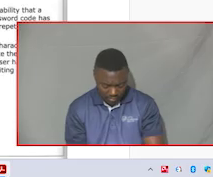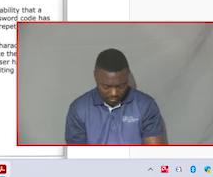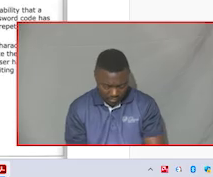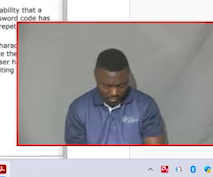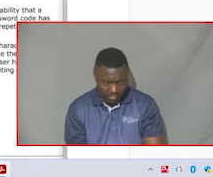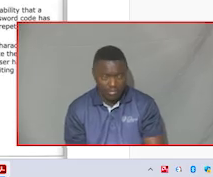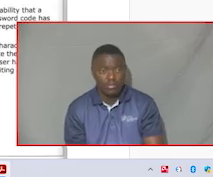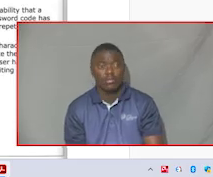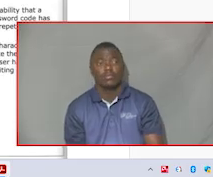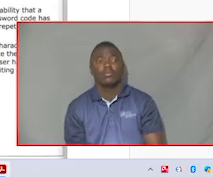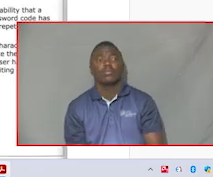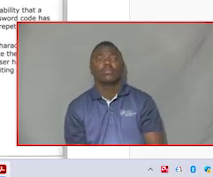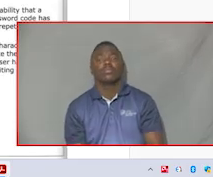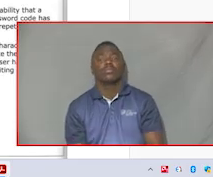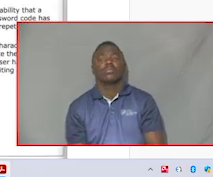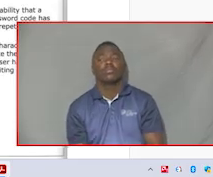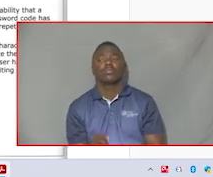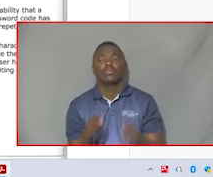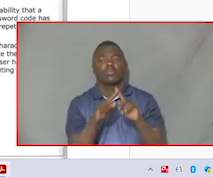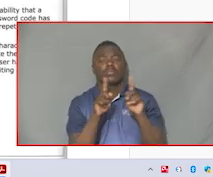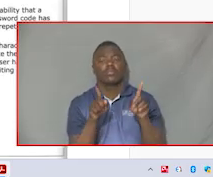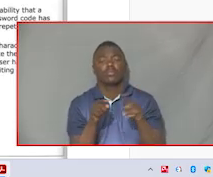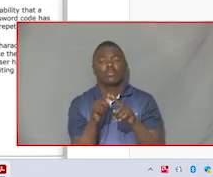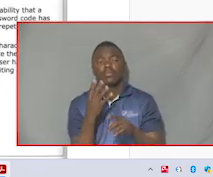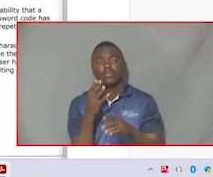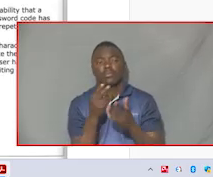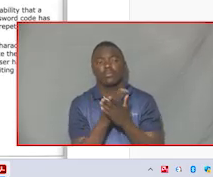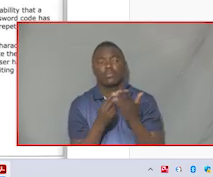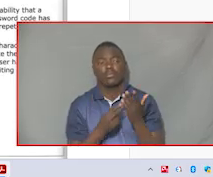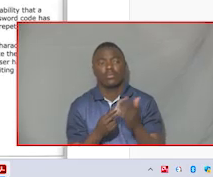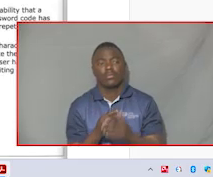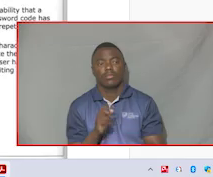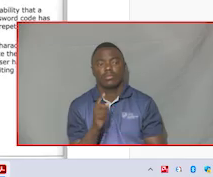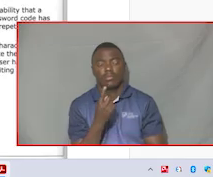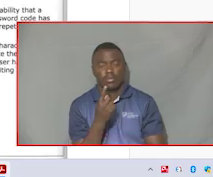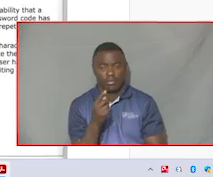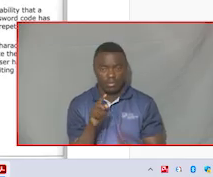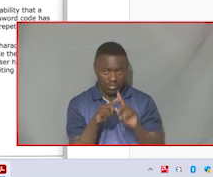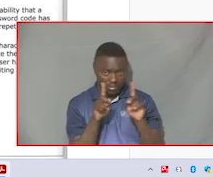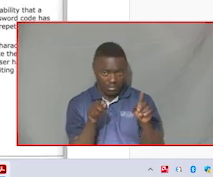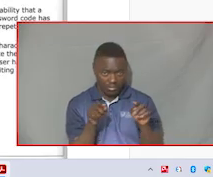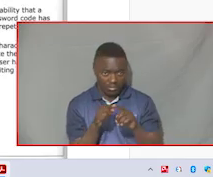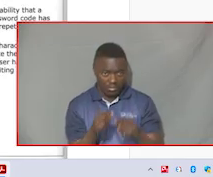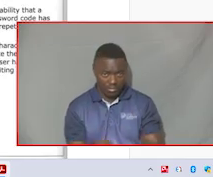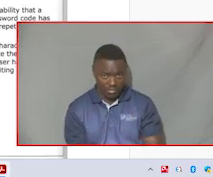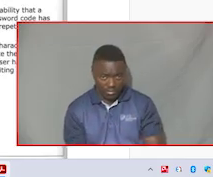You will draw your 4 blocks, 4 digits. In your first block,